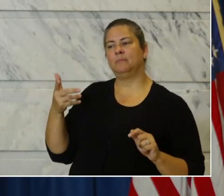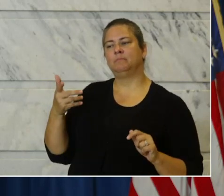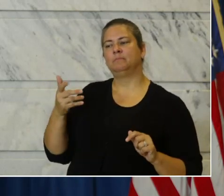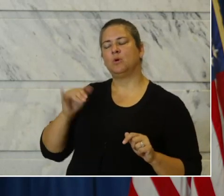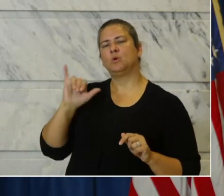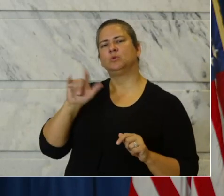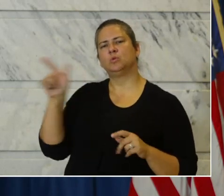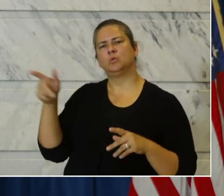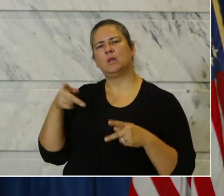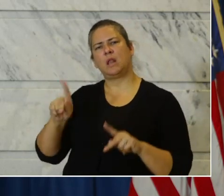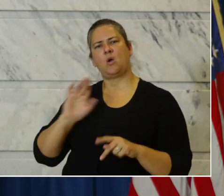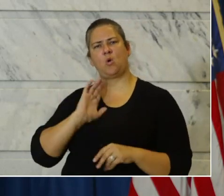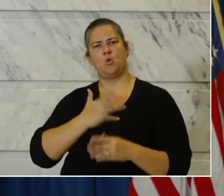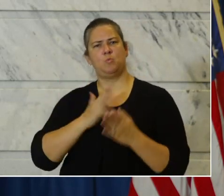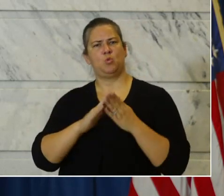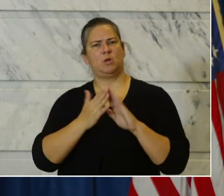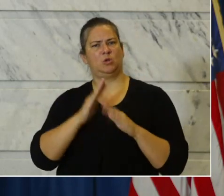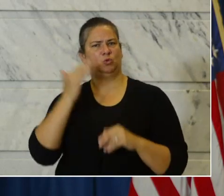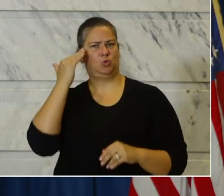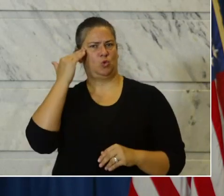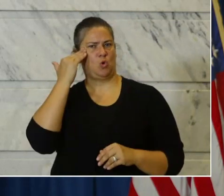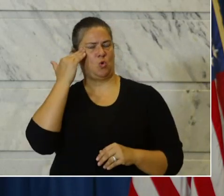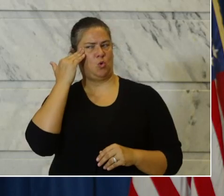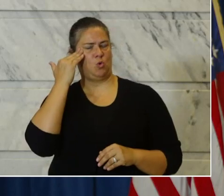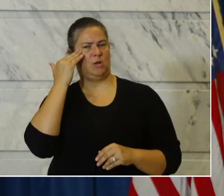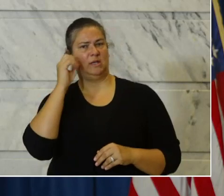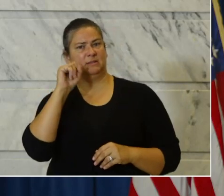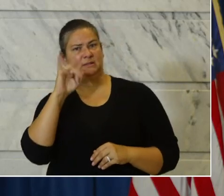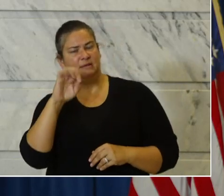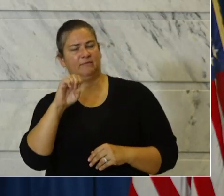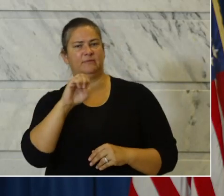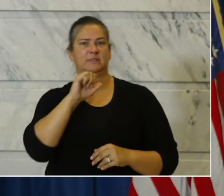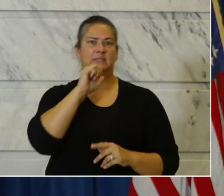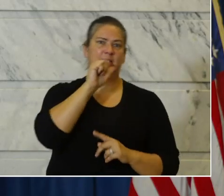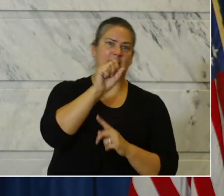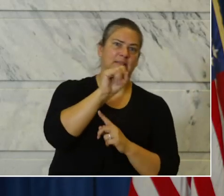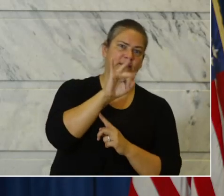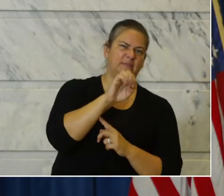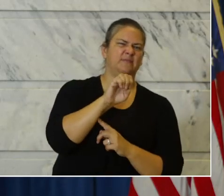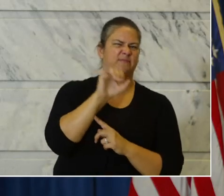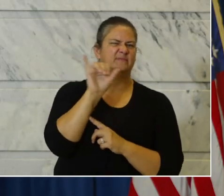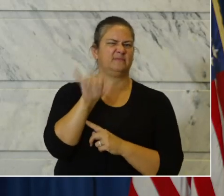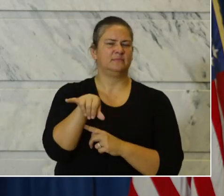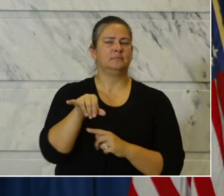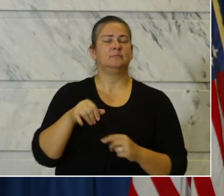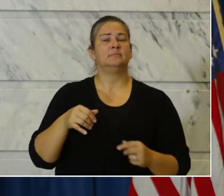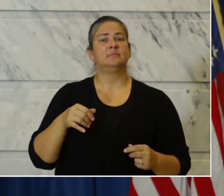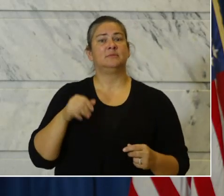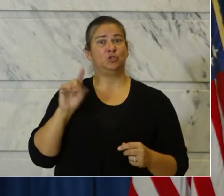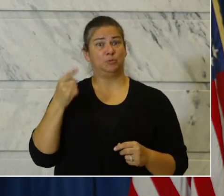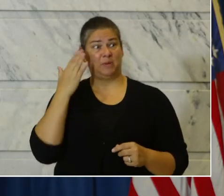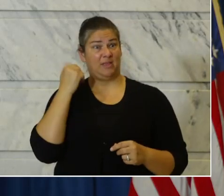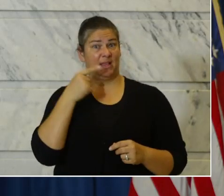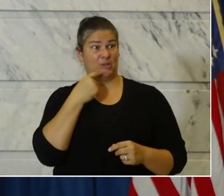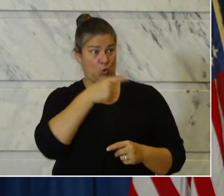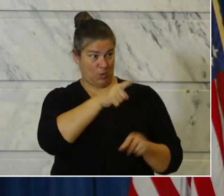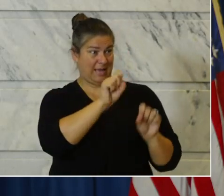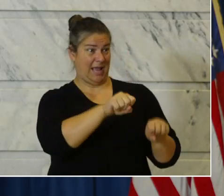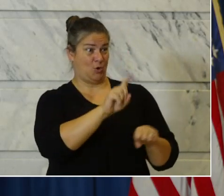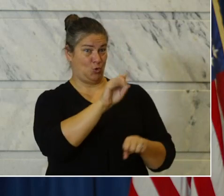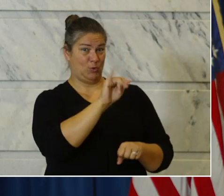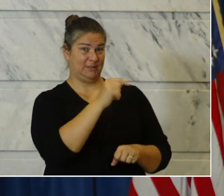also allows our communities to know how safe or unsafe it could be. Just because someone tells you you can do